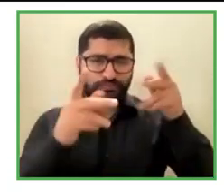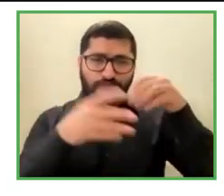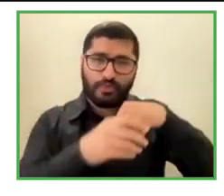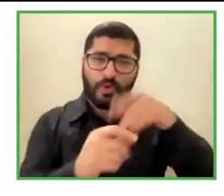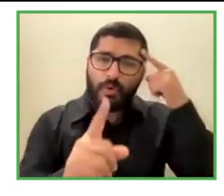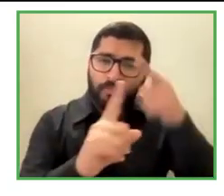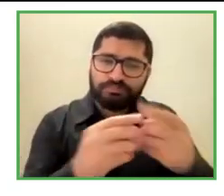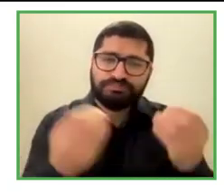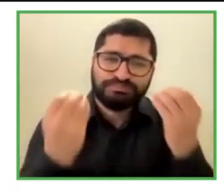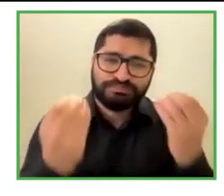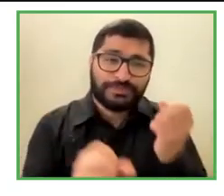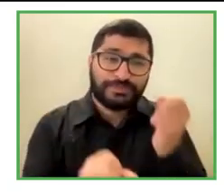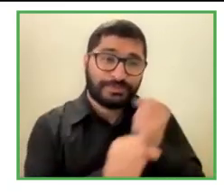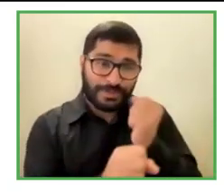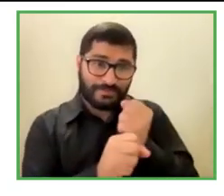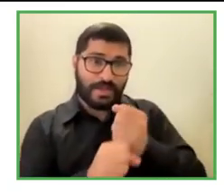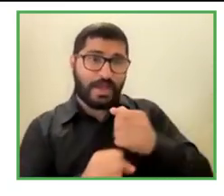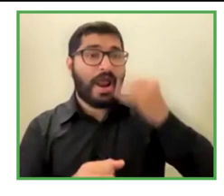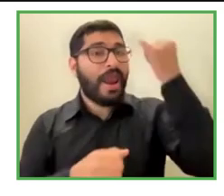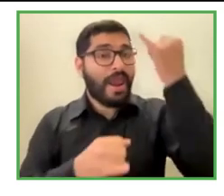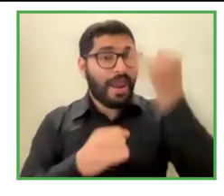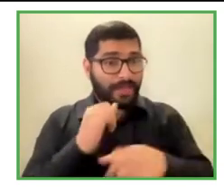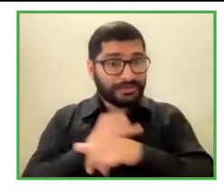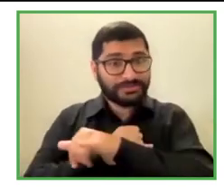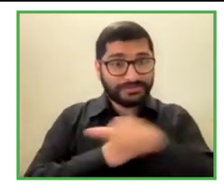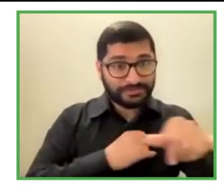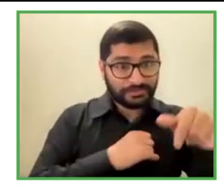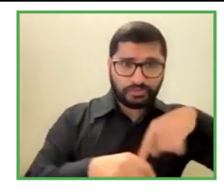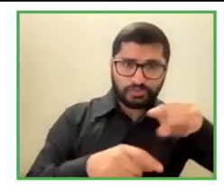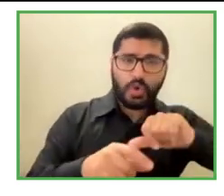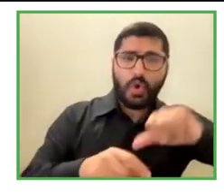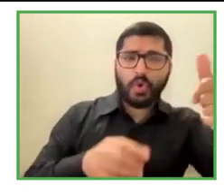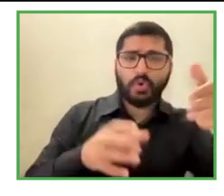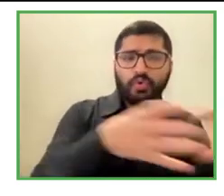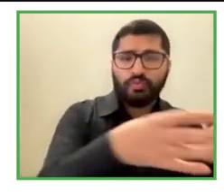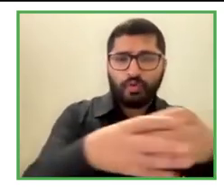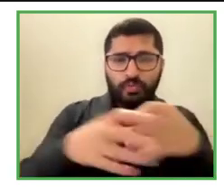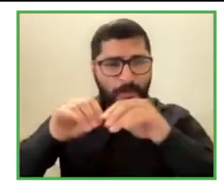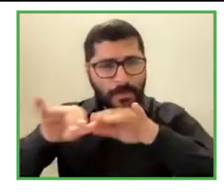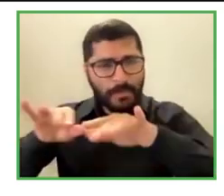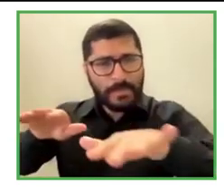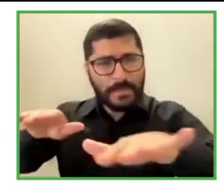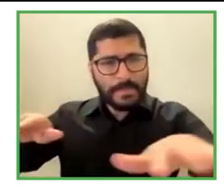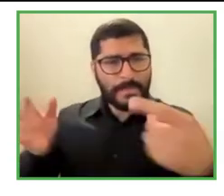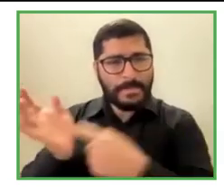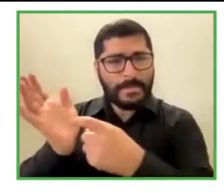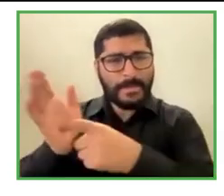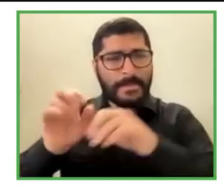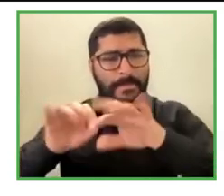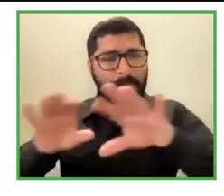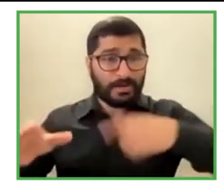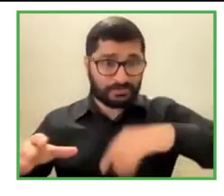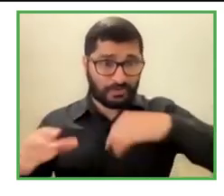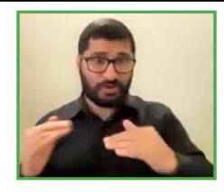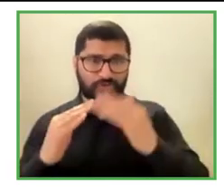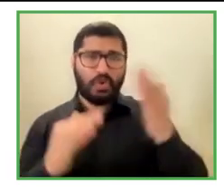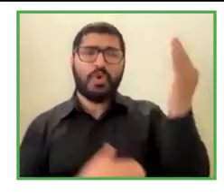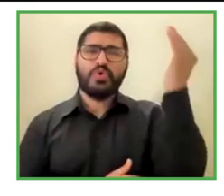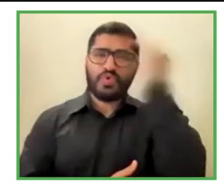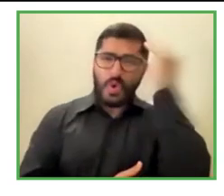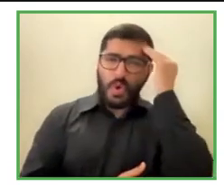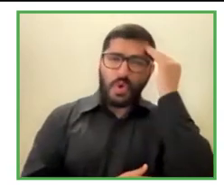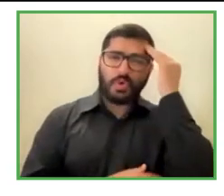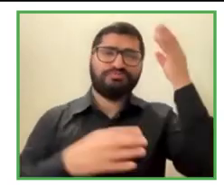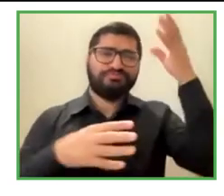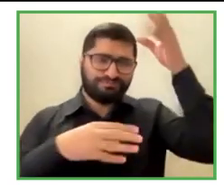course, sharing all of this with the rest of the team at the Institute, all of this knowledge, and also with the